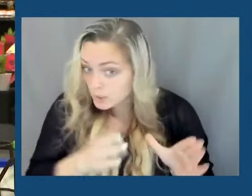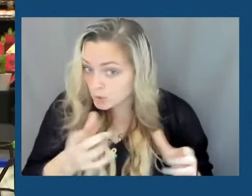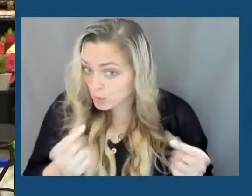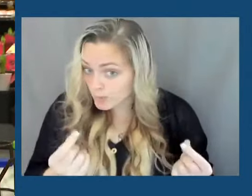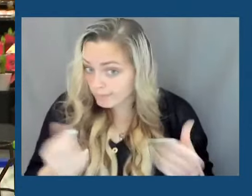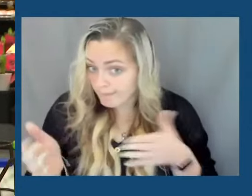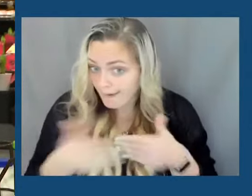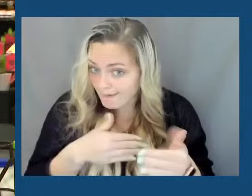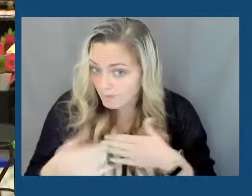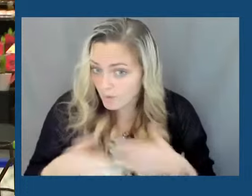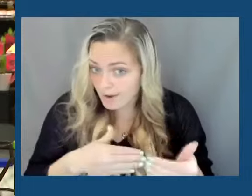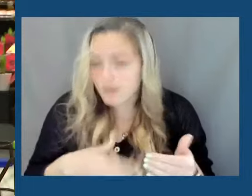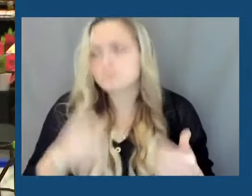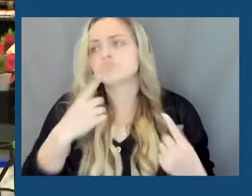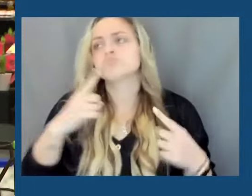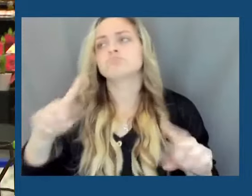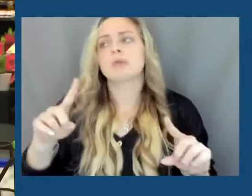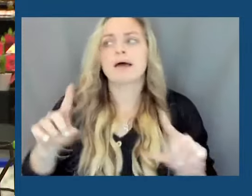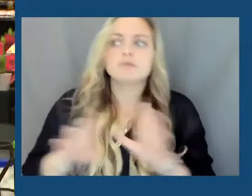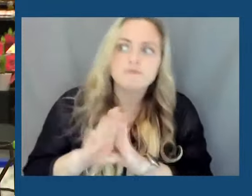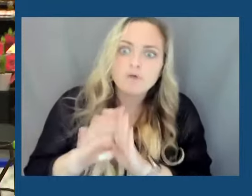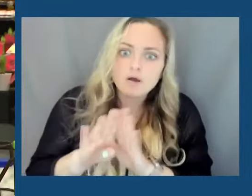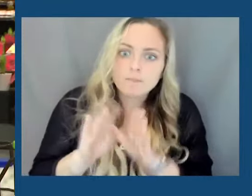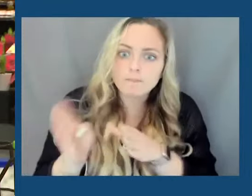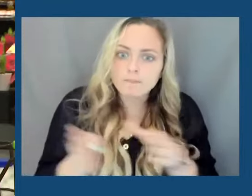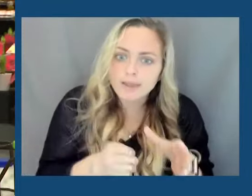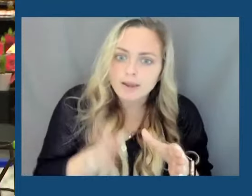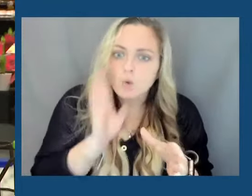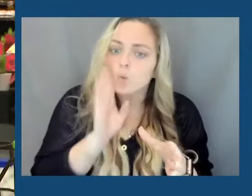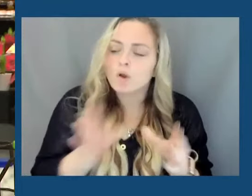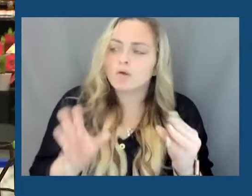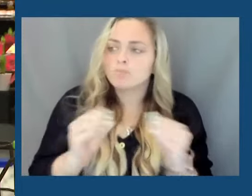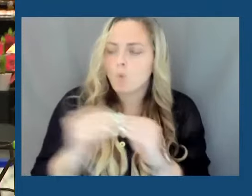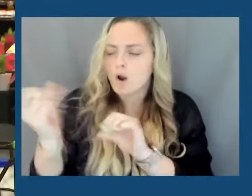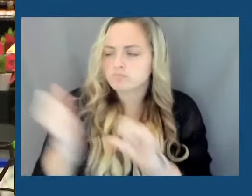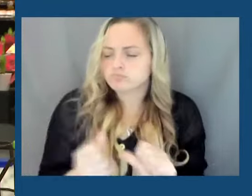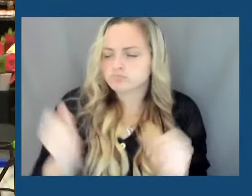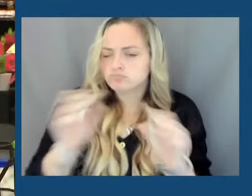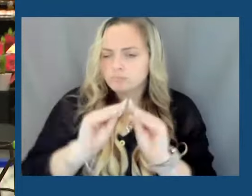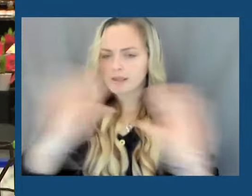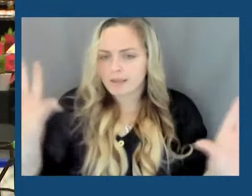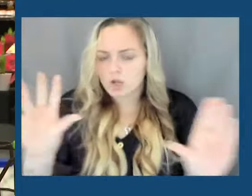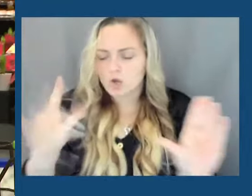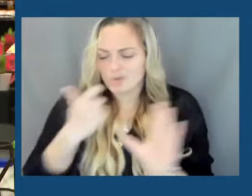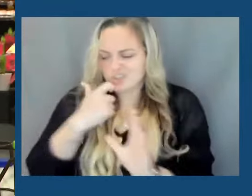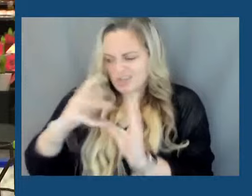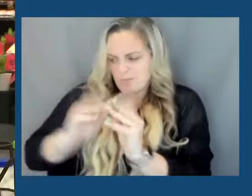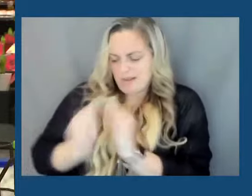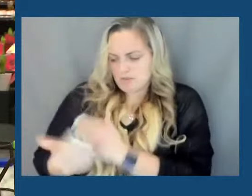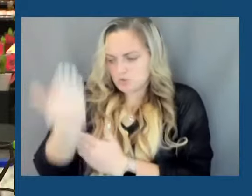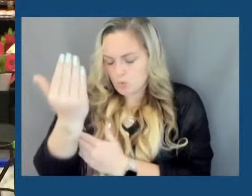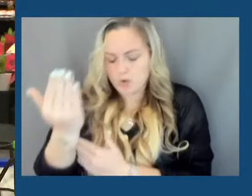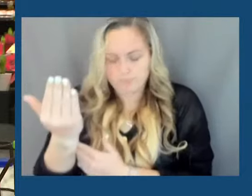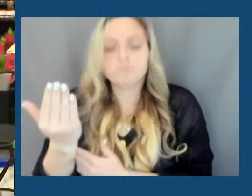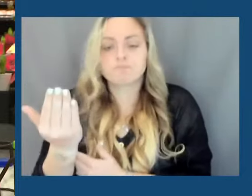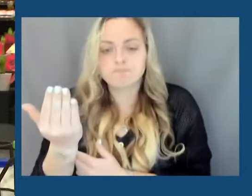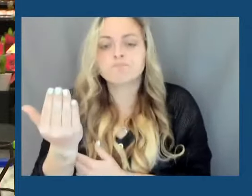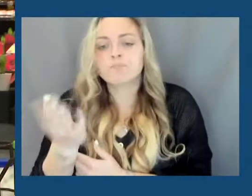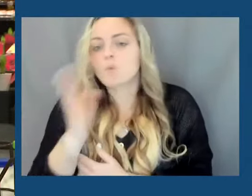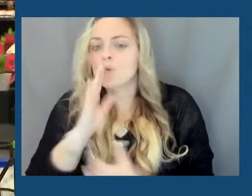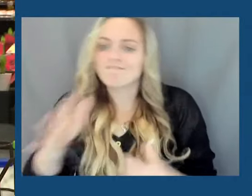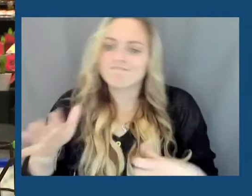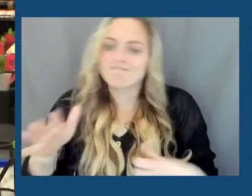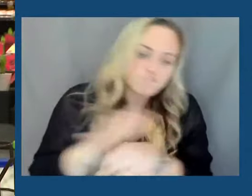I will be announcing it as we're developing it in a more robust way. I just had a briefing on it at the end this morning. So I'll be giving a full,